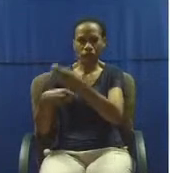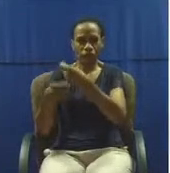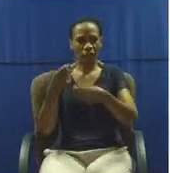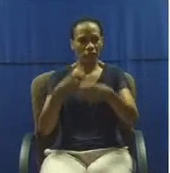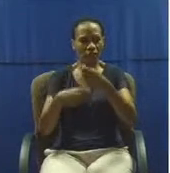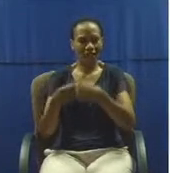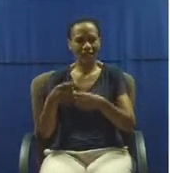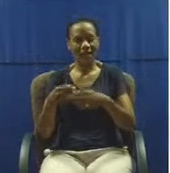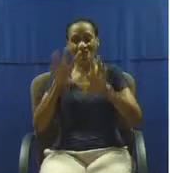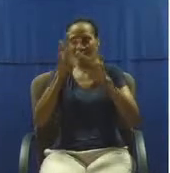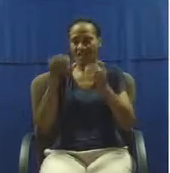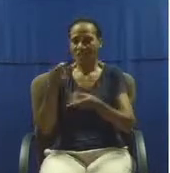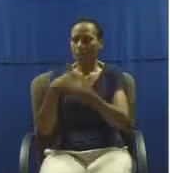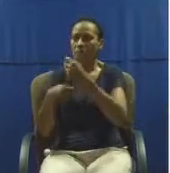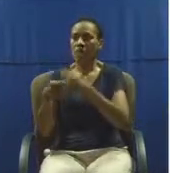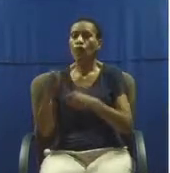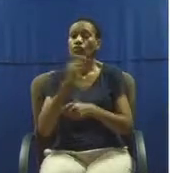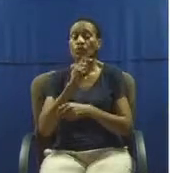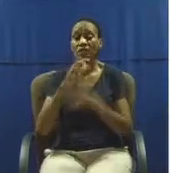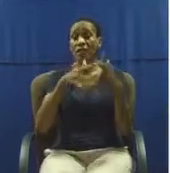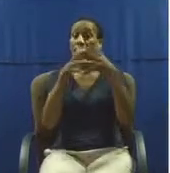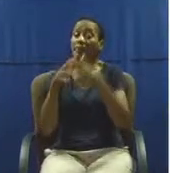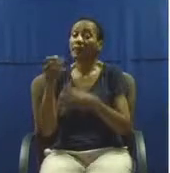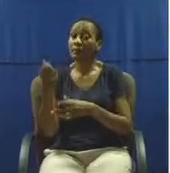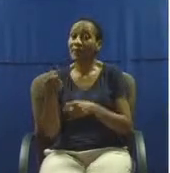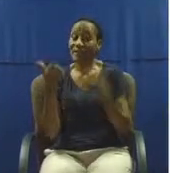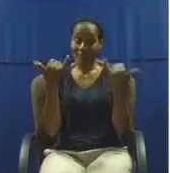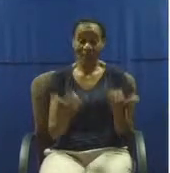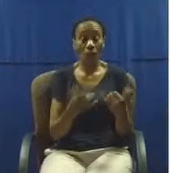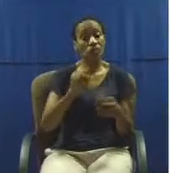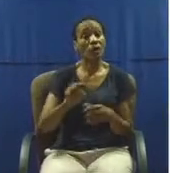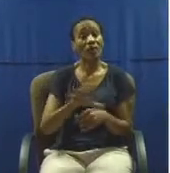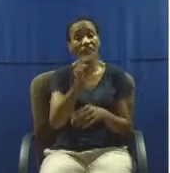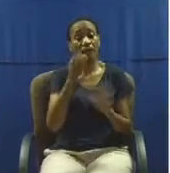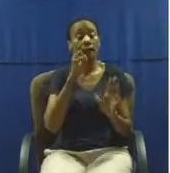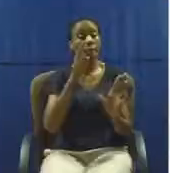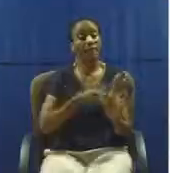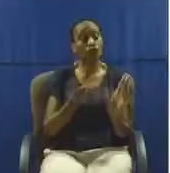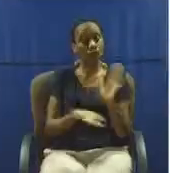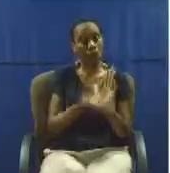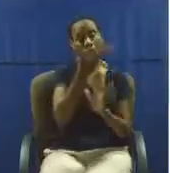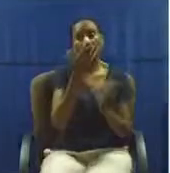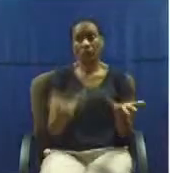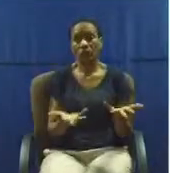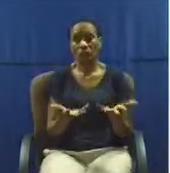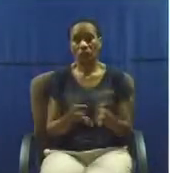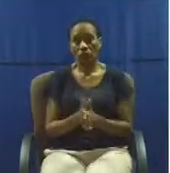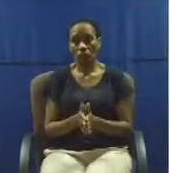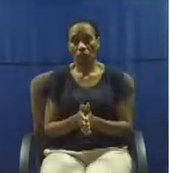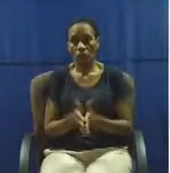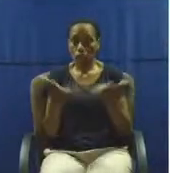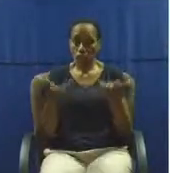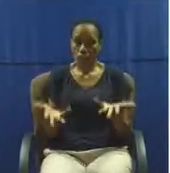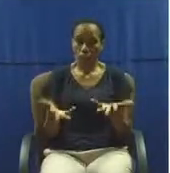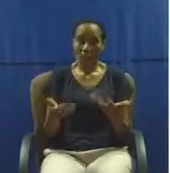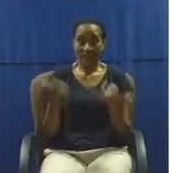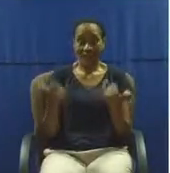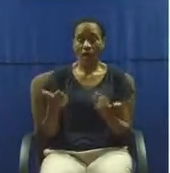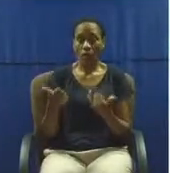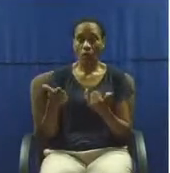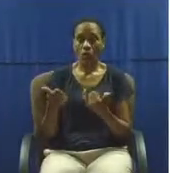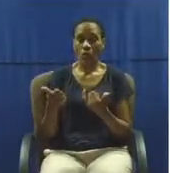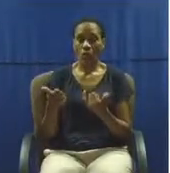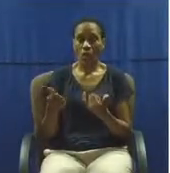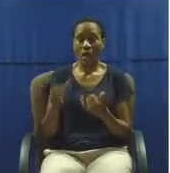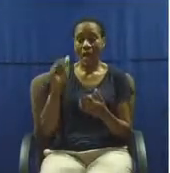which largely determines the price of petrol in South Africa, one of the world's top exporters of oil,